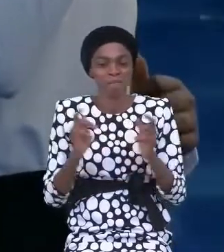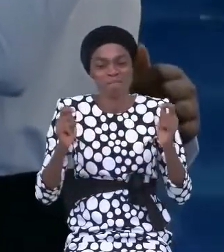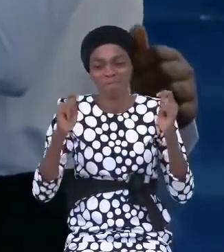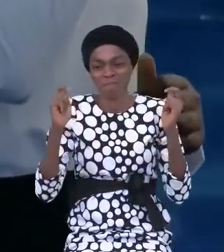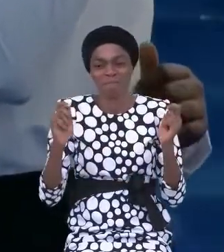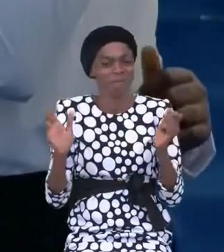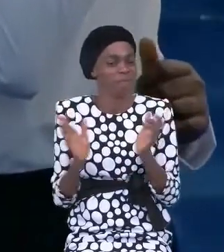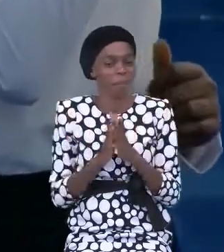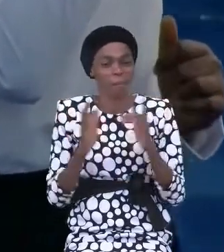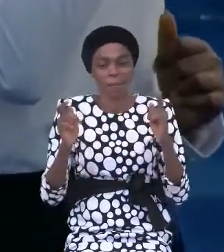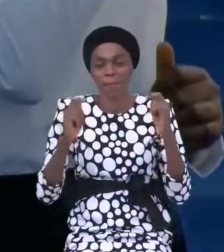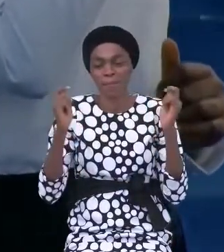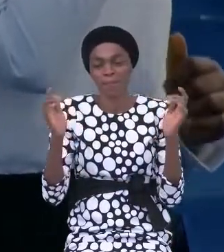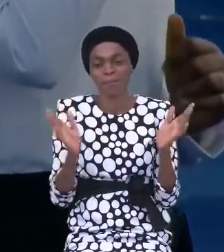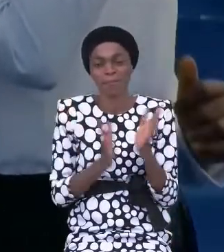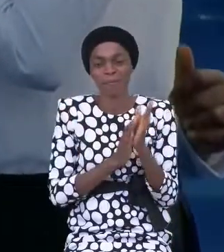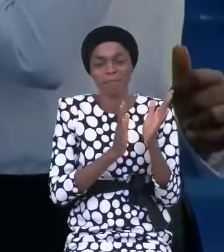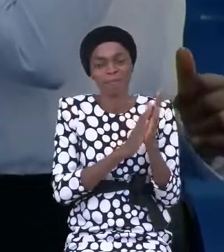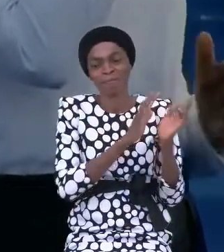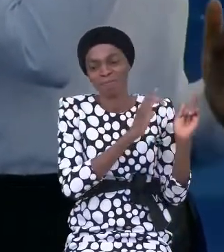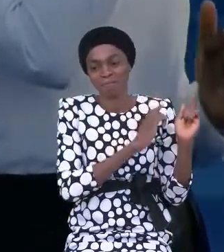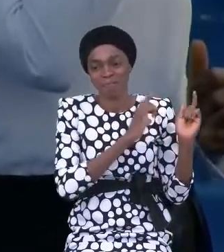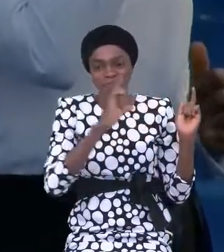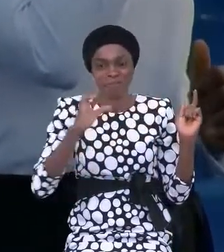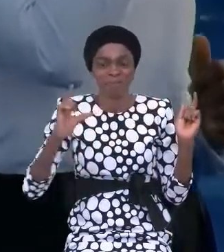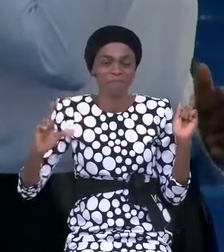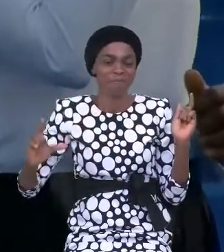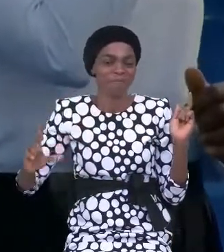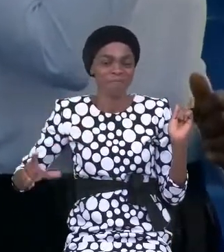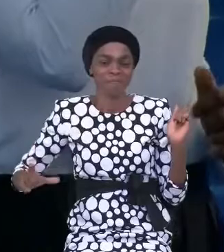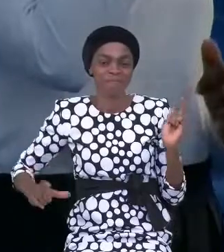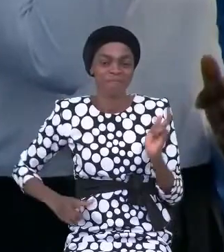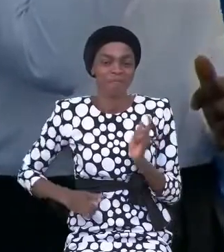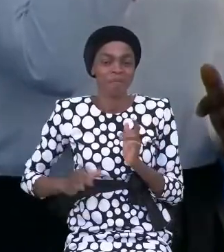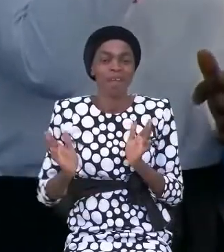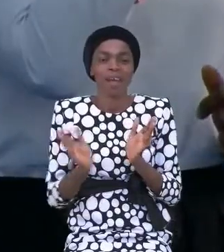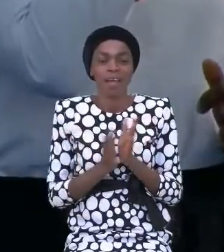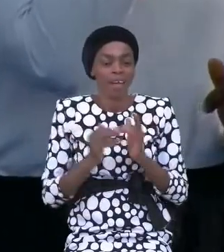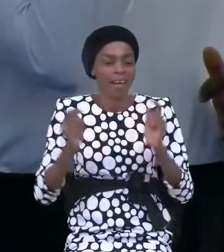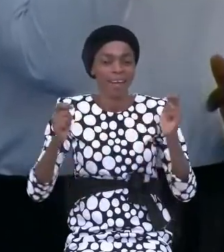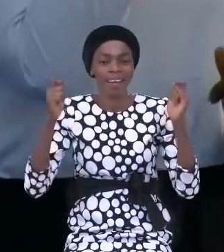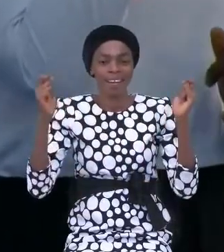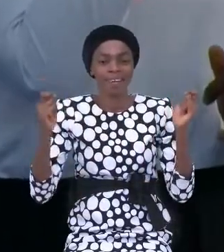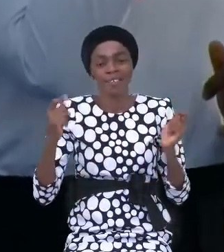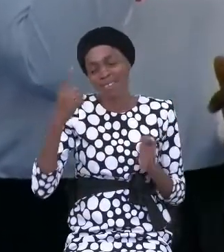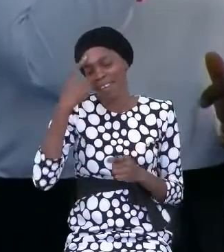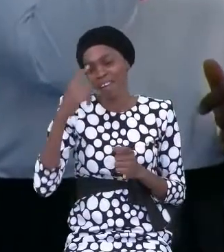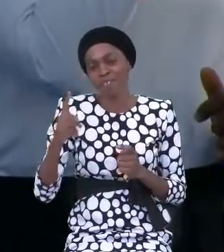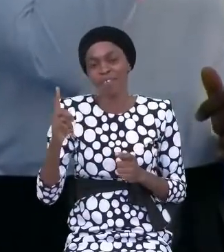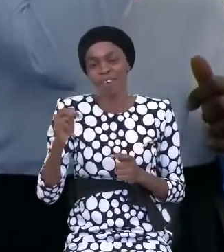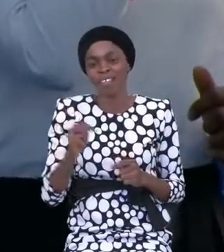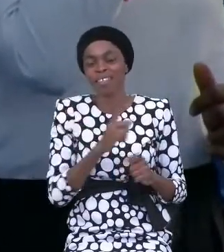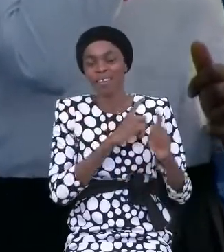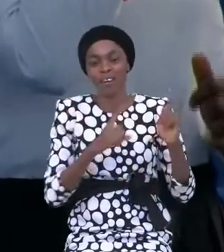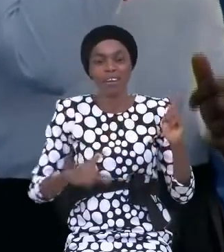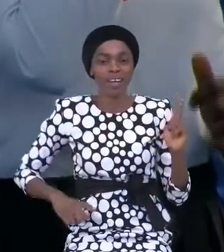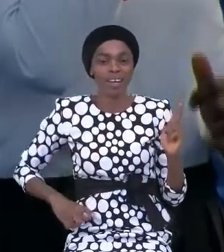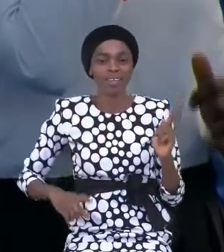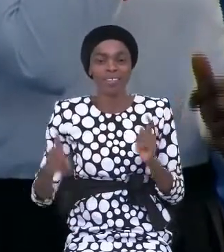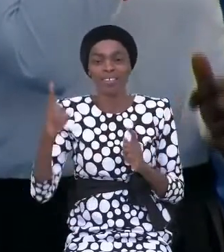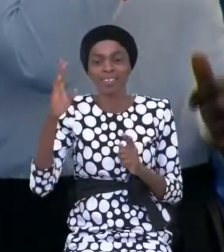Hallelujah, hallelujah, hallelujah, praise the Lord, praise the Lord. Hallelujah, for the